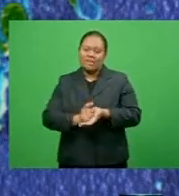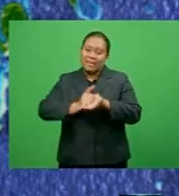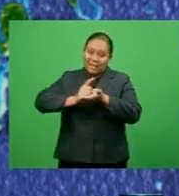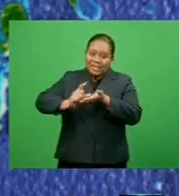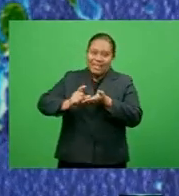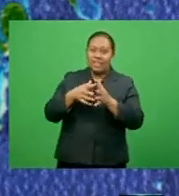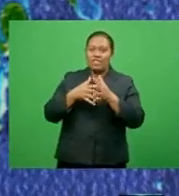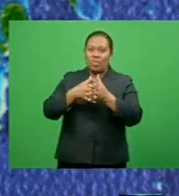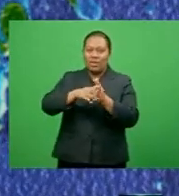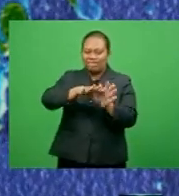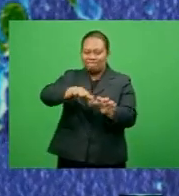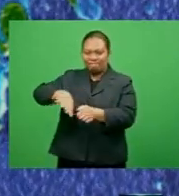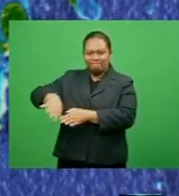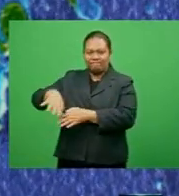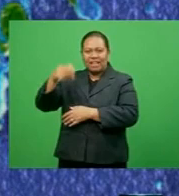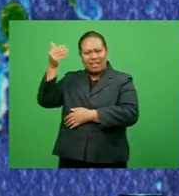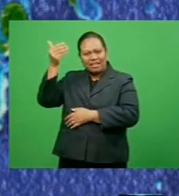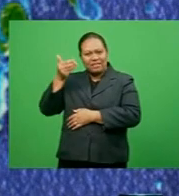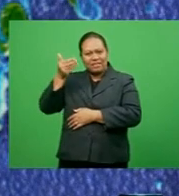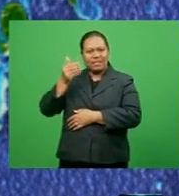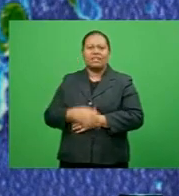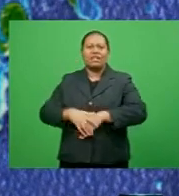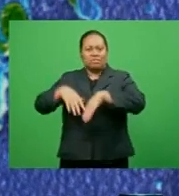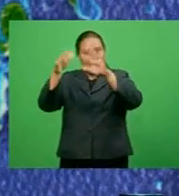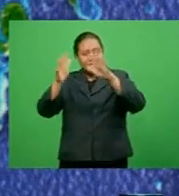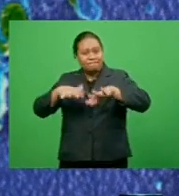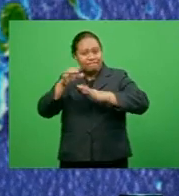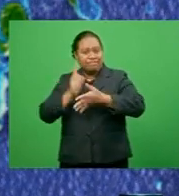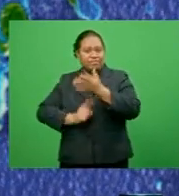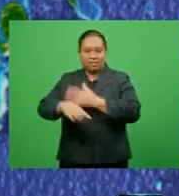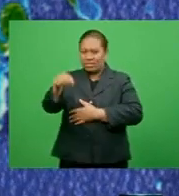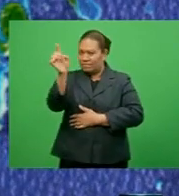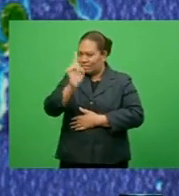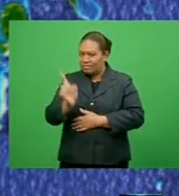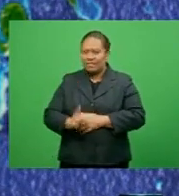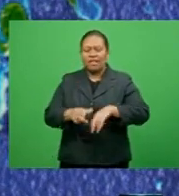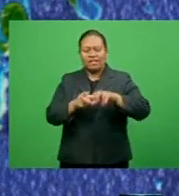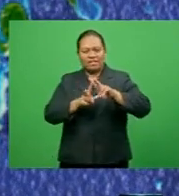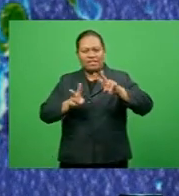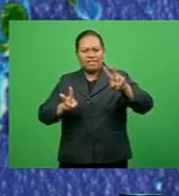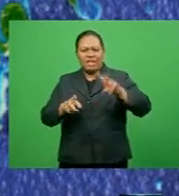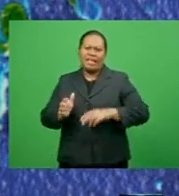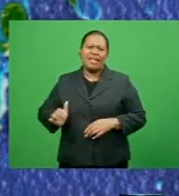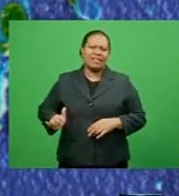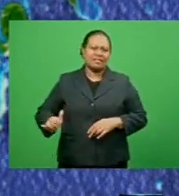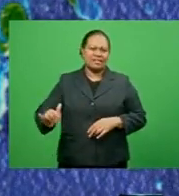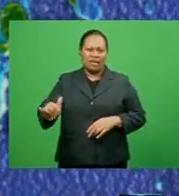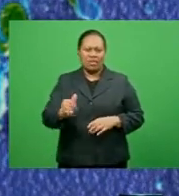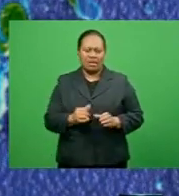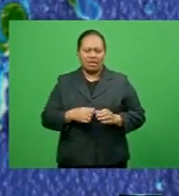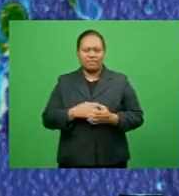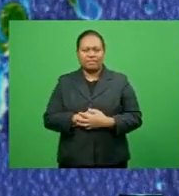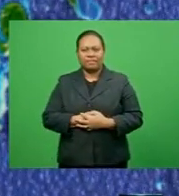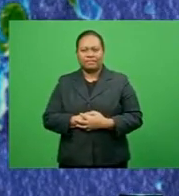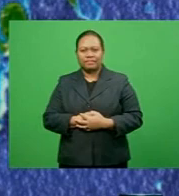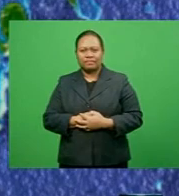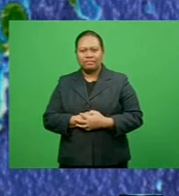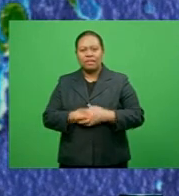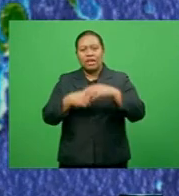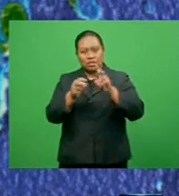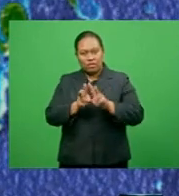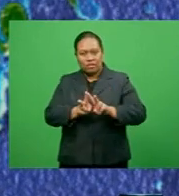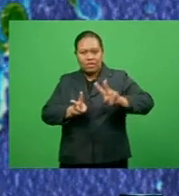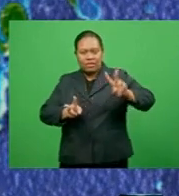this evening. Periods of heavy rain and a few thunderstorms over Vitilevu, Yasawa and the Mamanuca group,